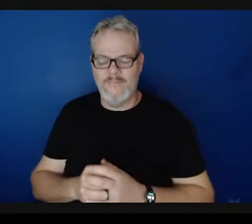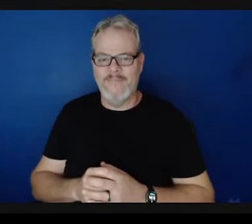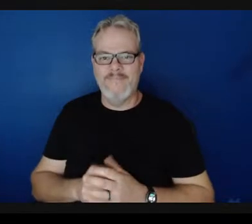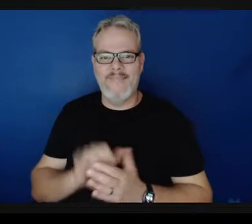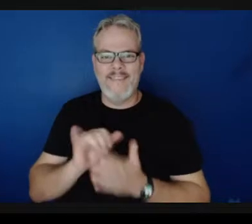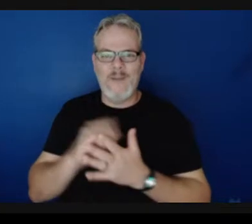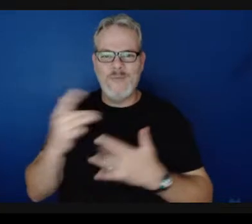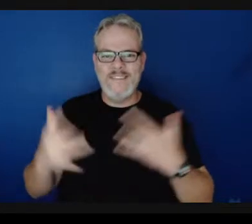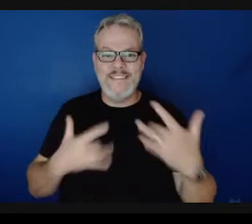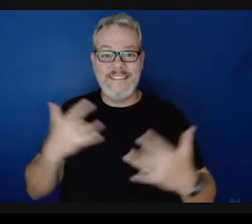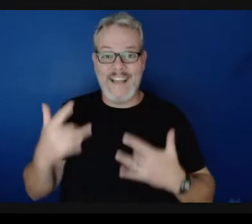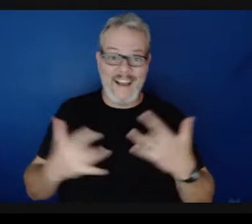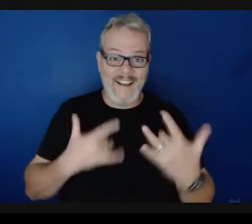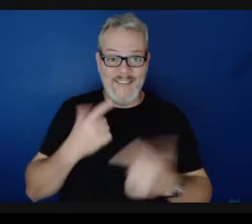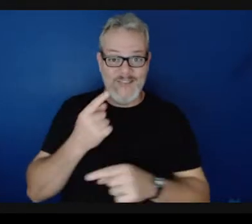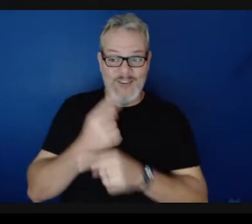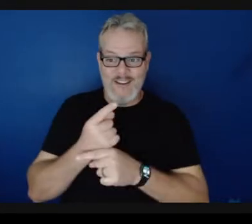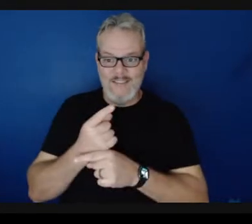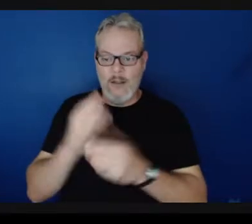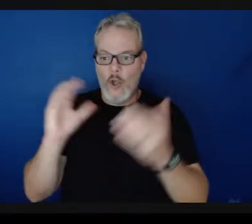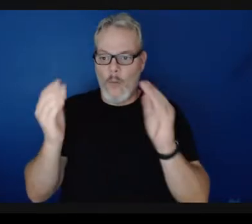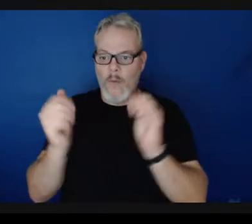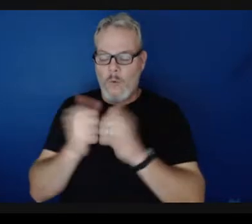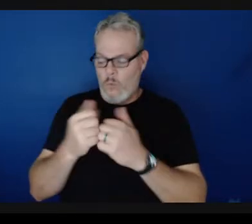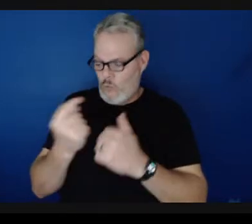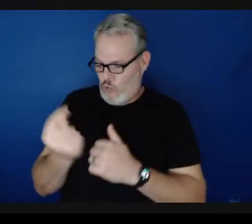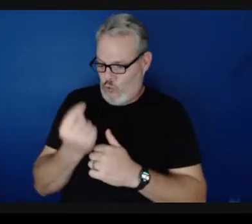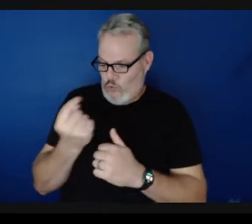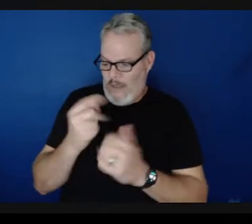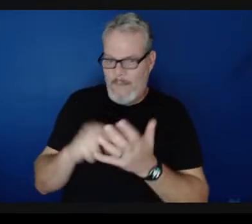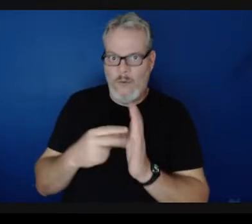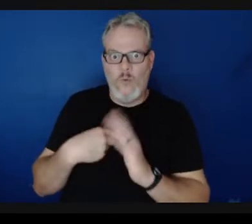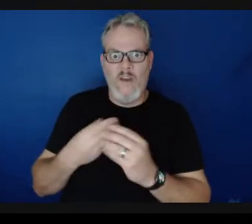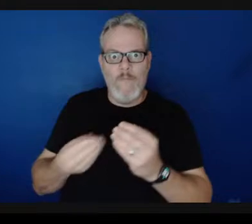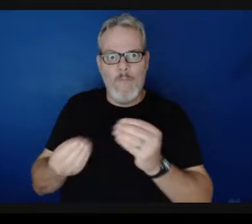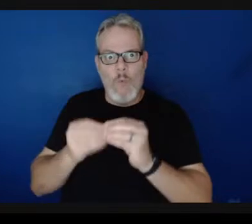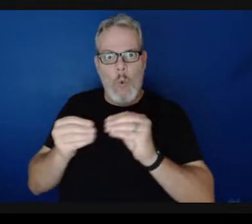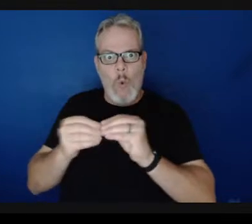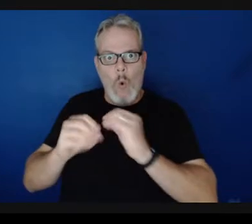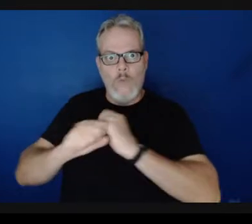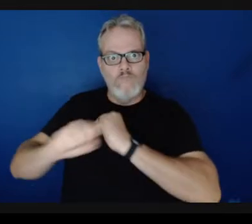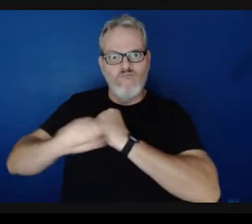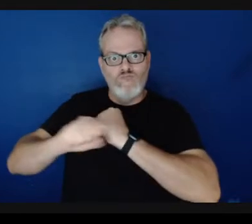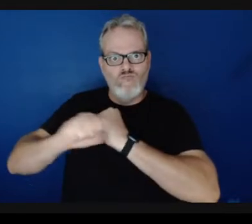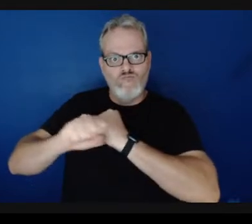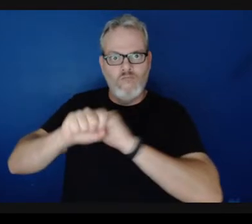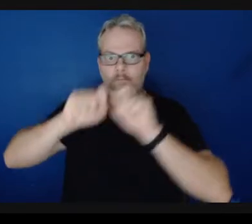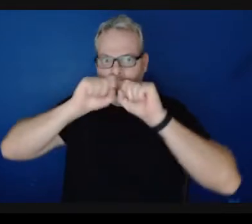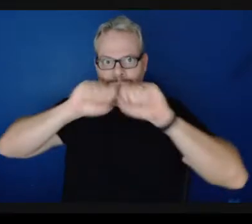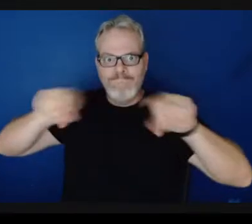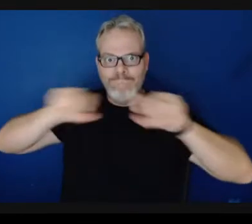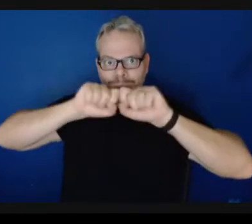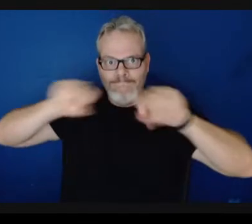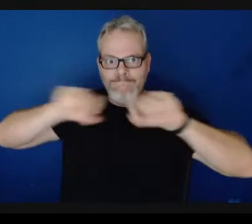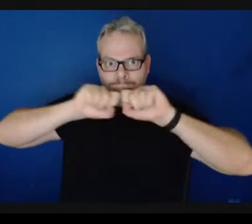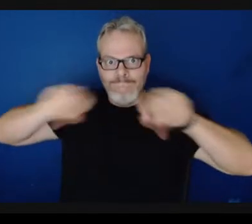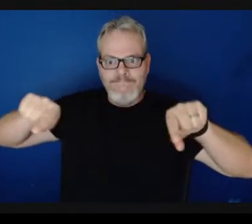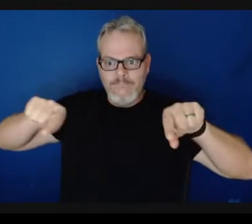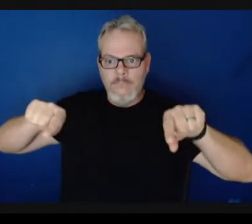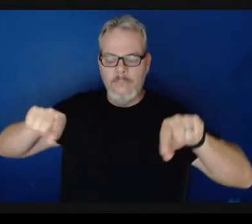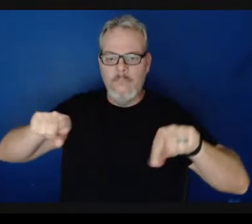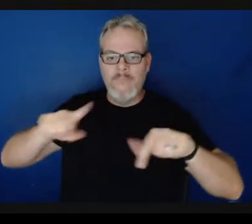on Tuesday that announced we'd have further updates and that there were earthquakes happening. But by that next